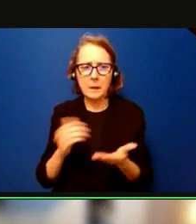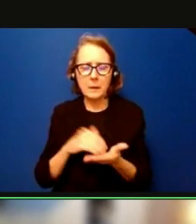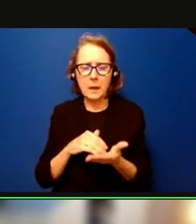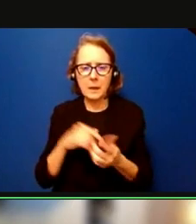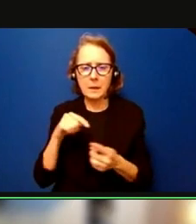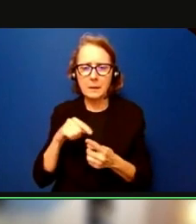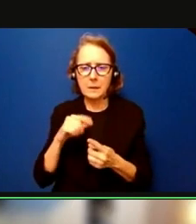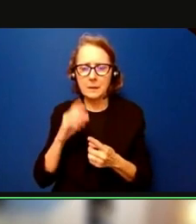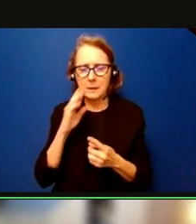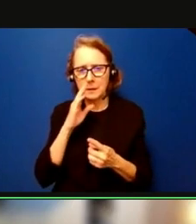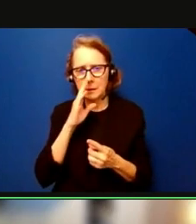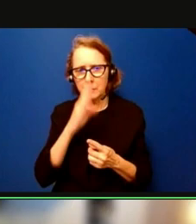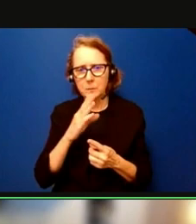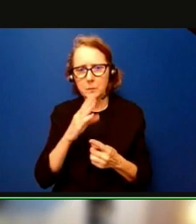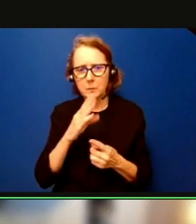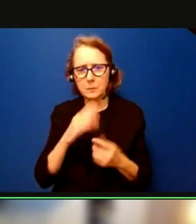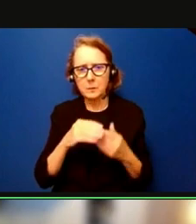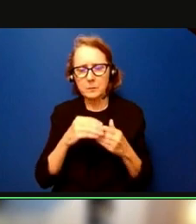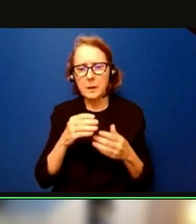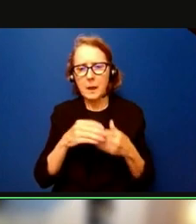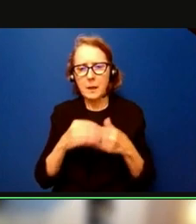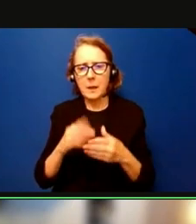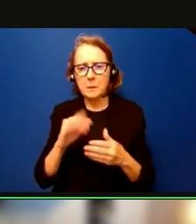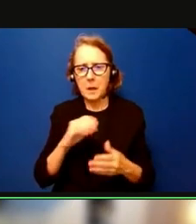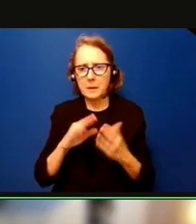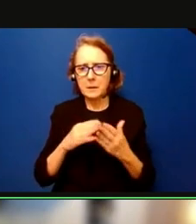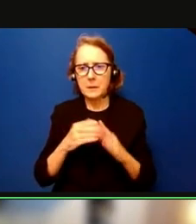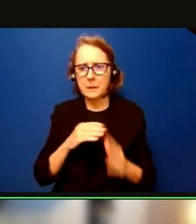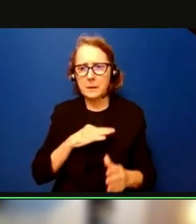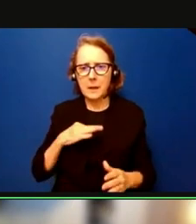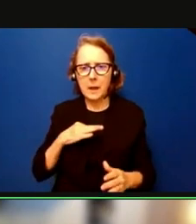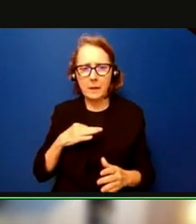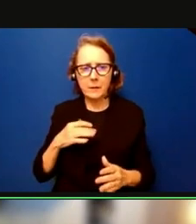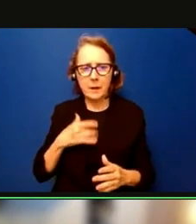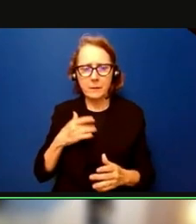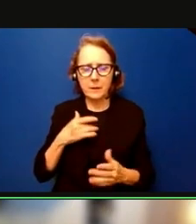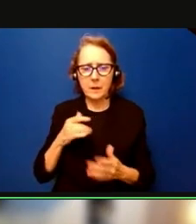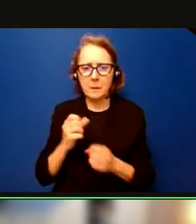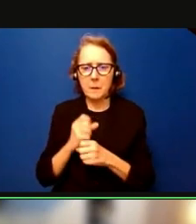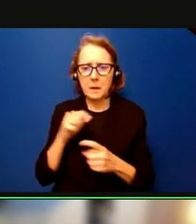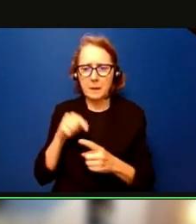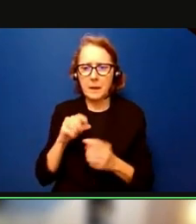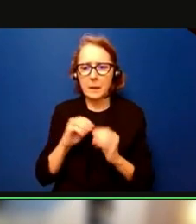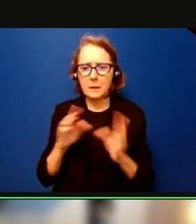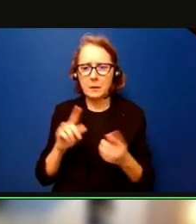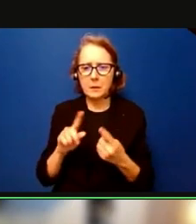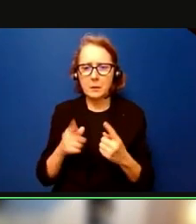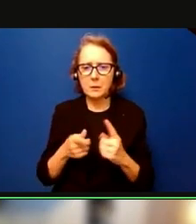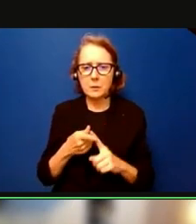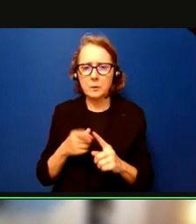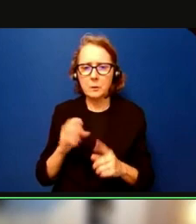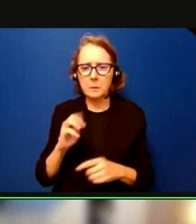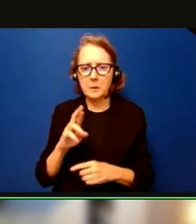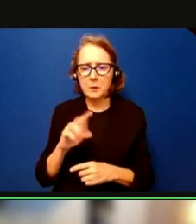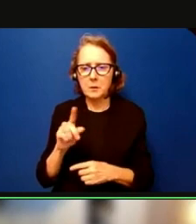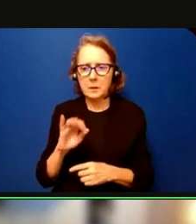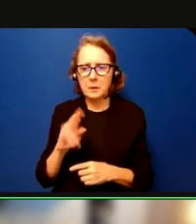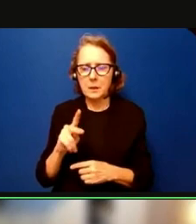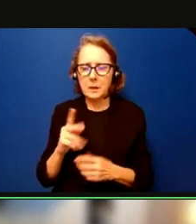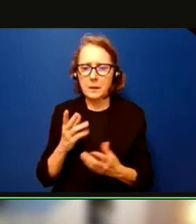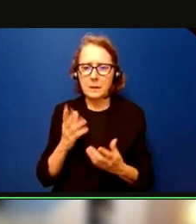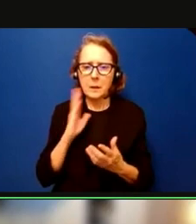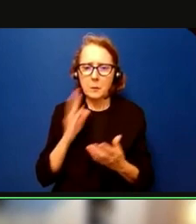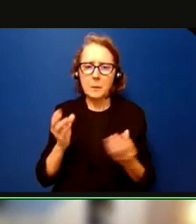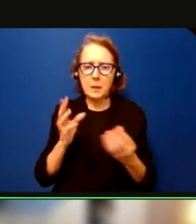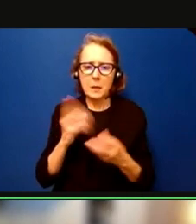be direction led by city staff. And I think making that clear to Mr. Zink, I think that would probably be included. And